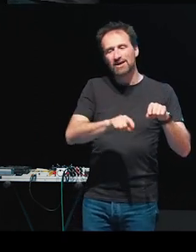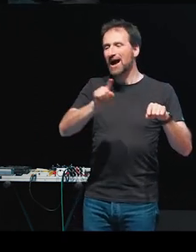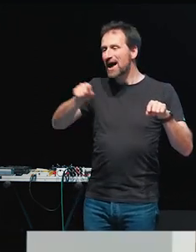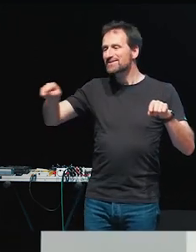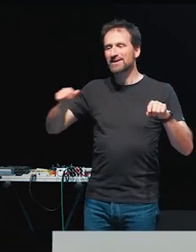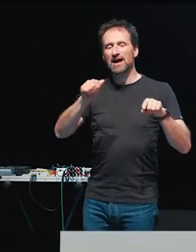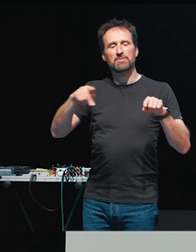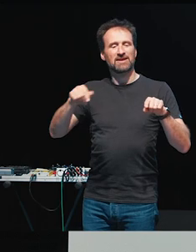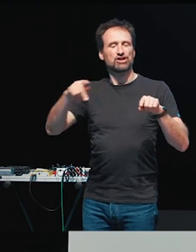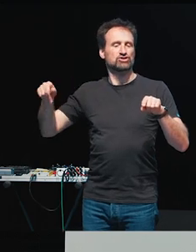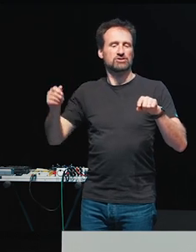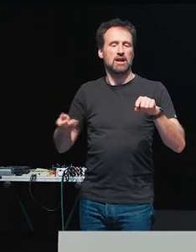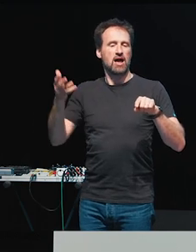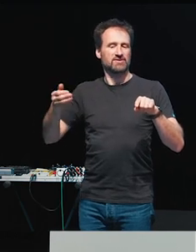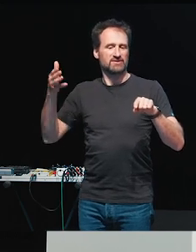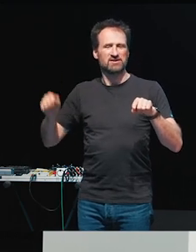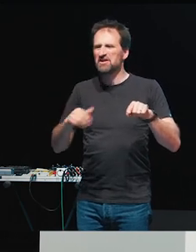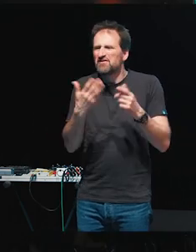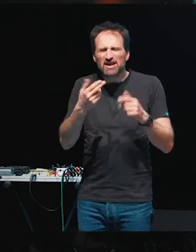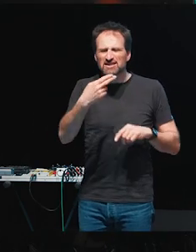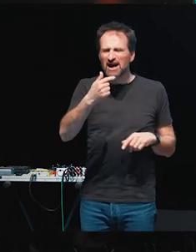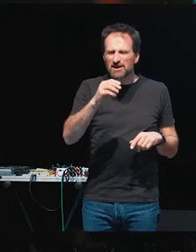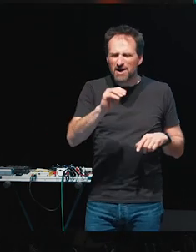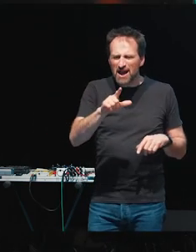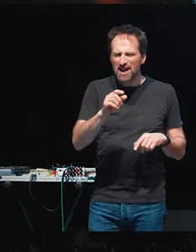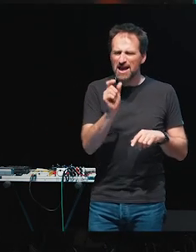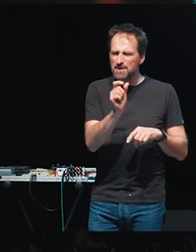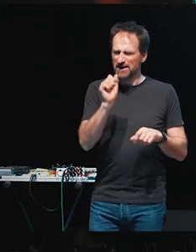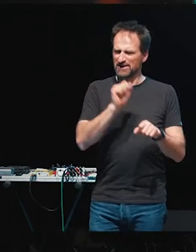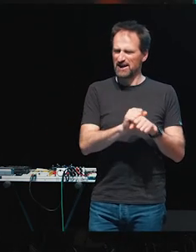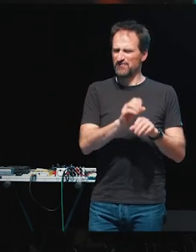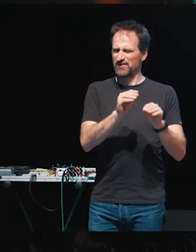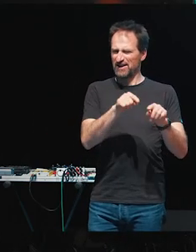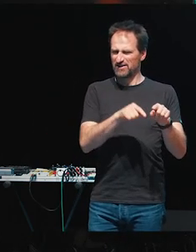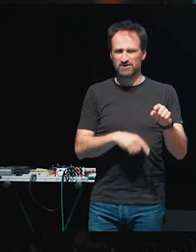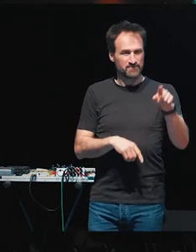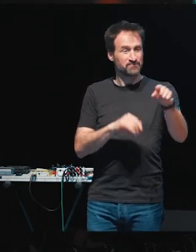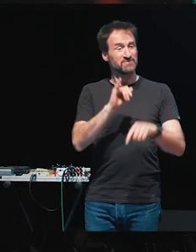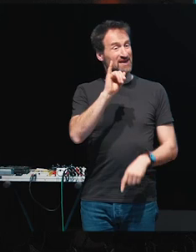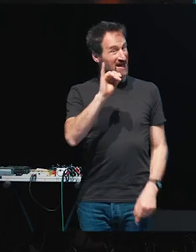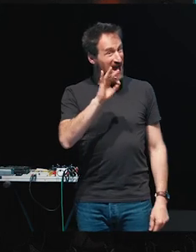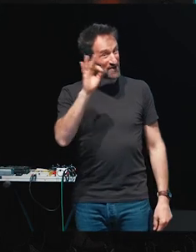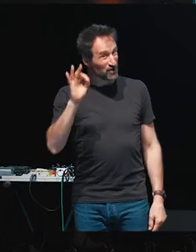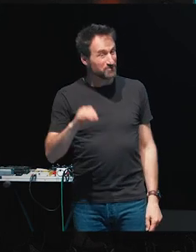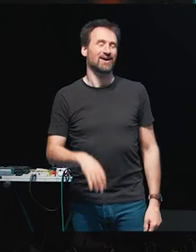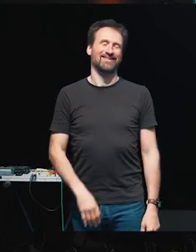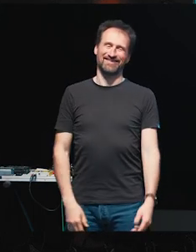Which HTML element we could use for this? What do you think? You said iframe, didn't you?